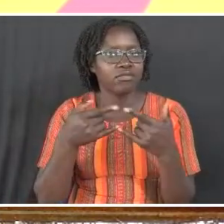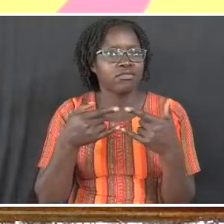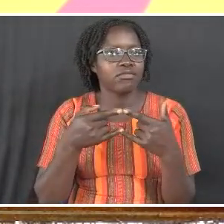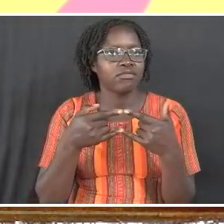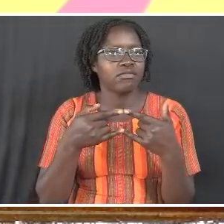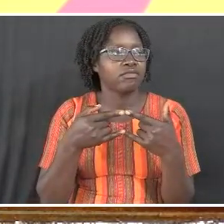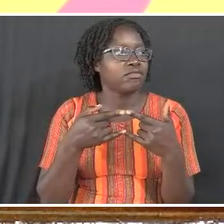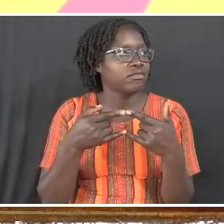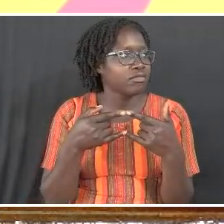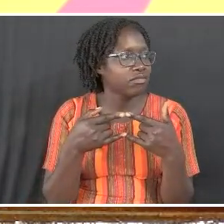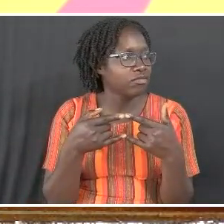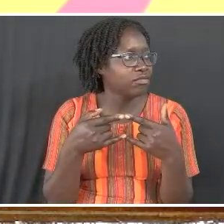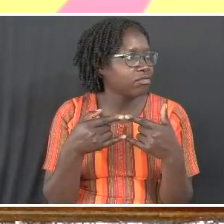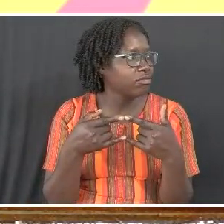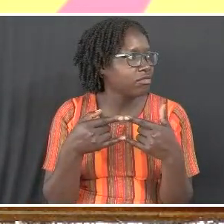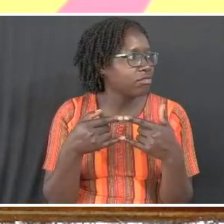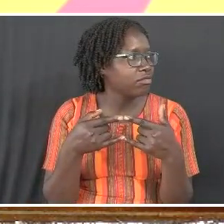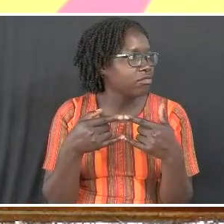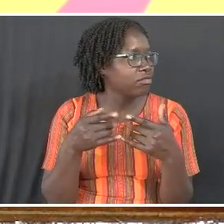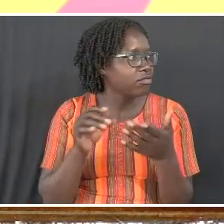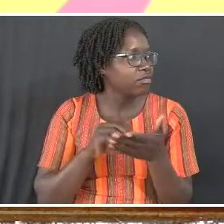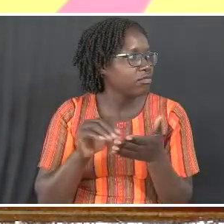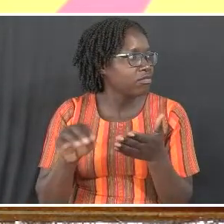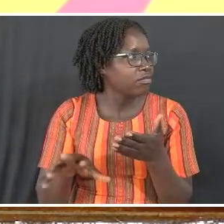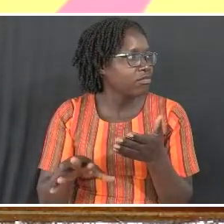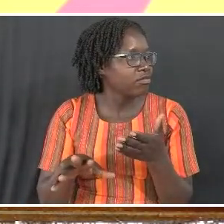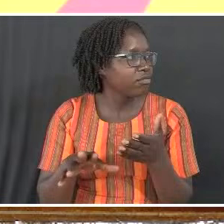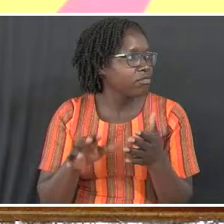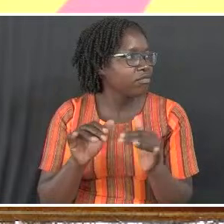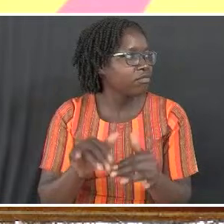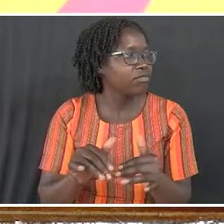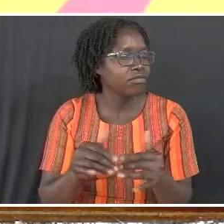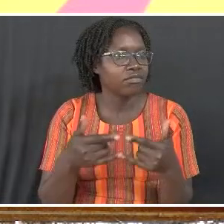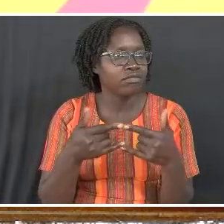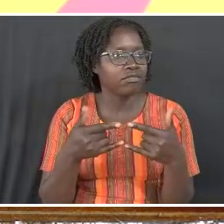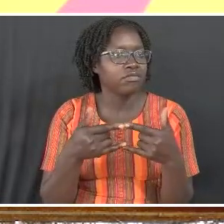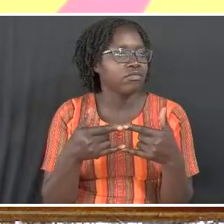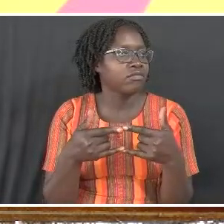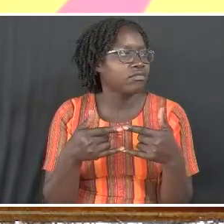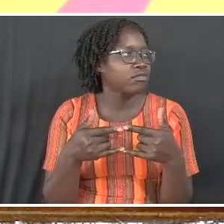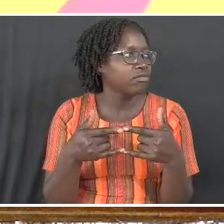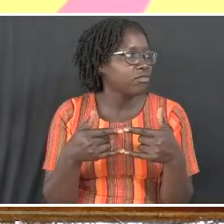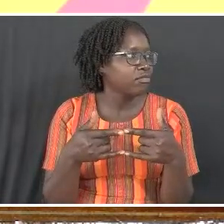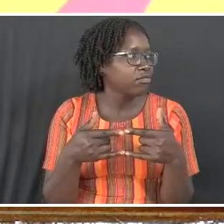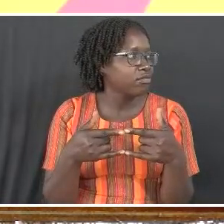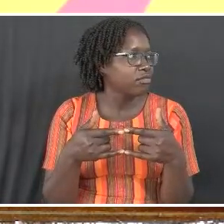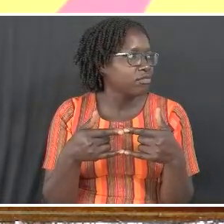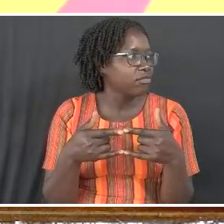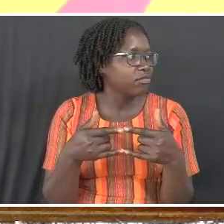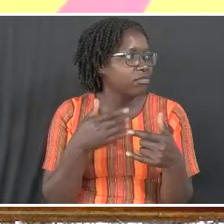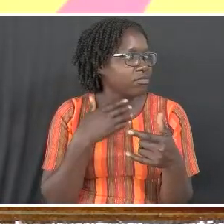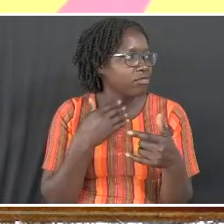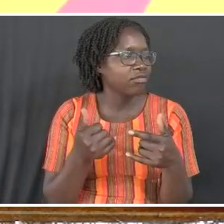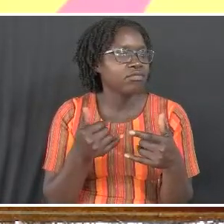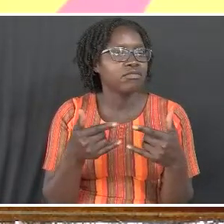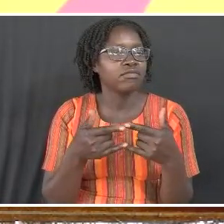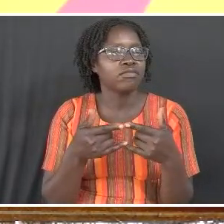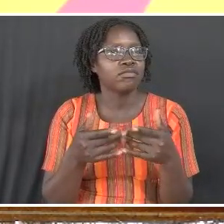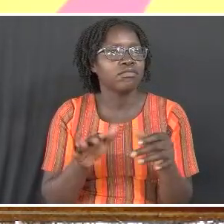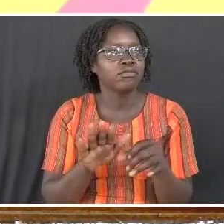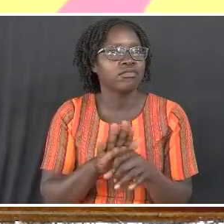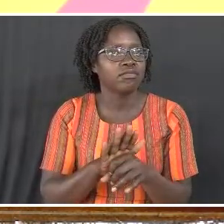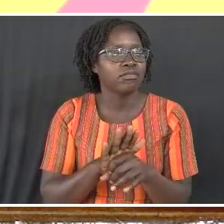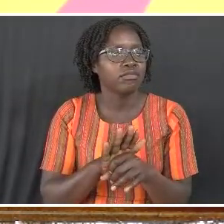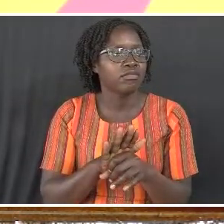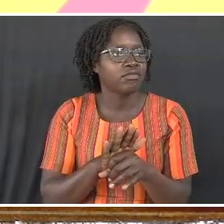there. The tooth was removed, so you've remained with a gap. And you want that gap to be filled. You